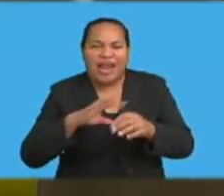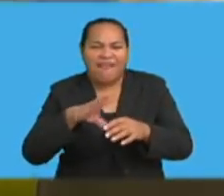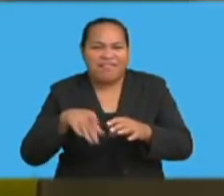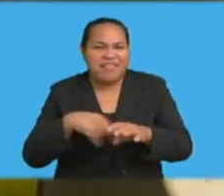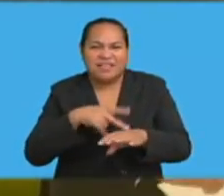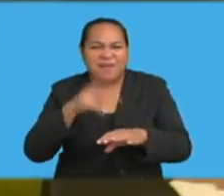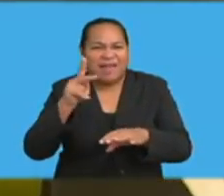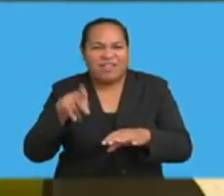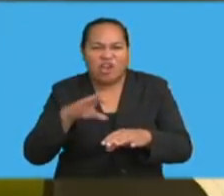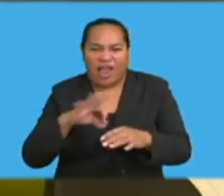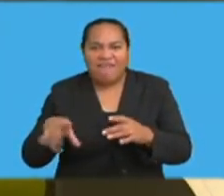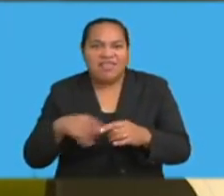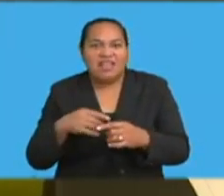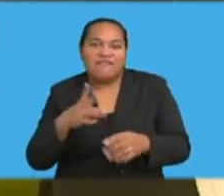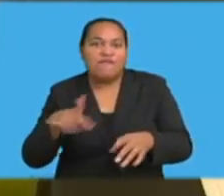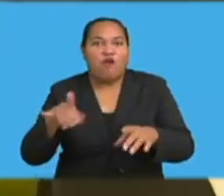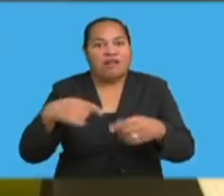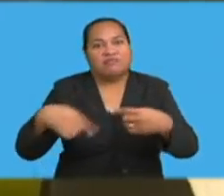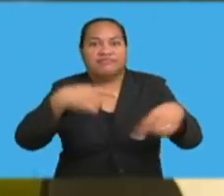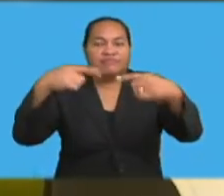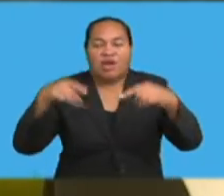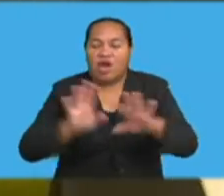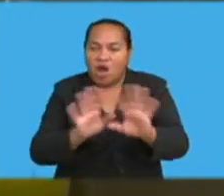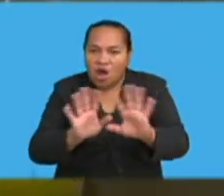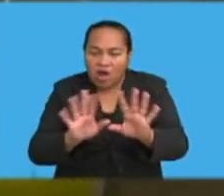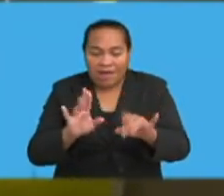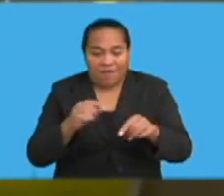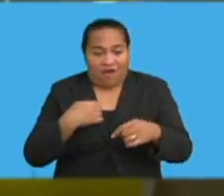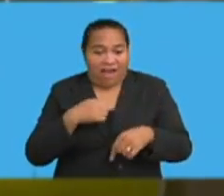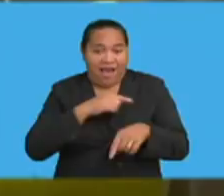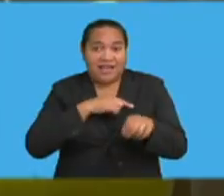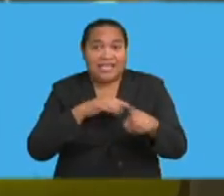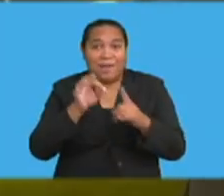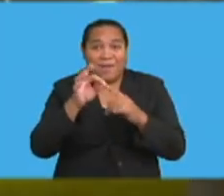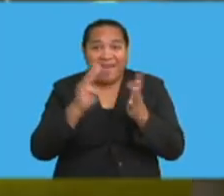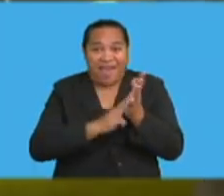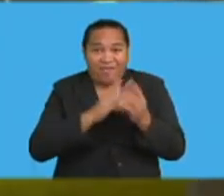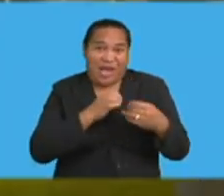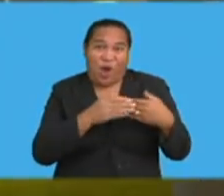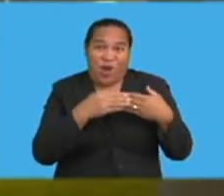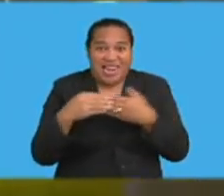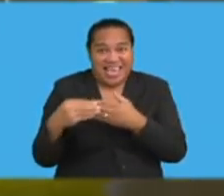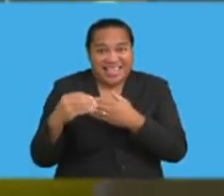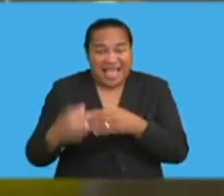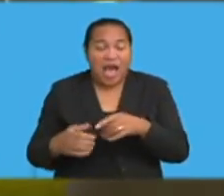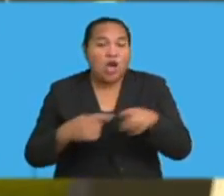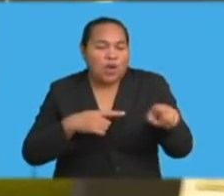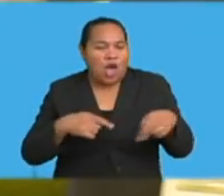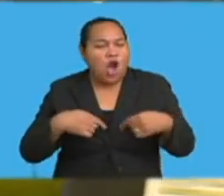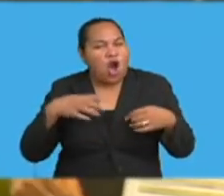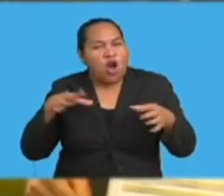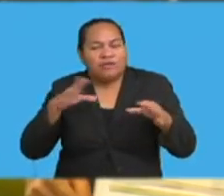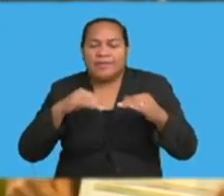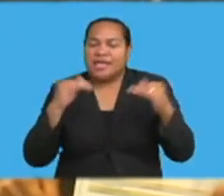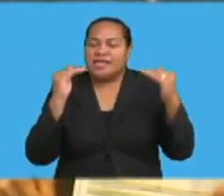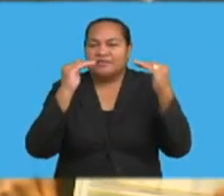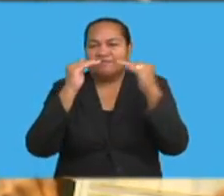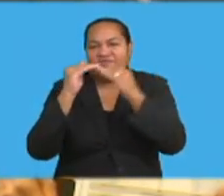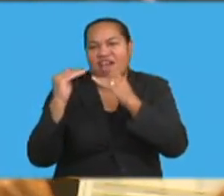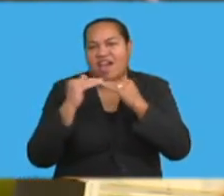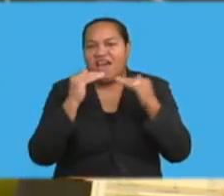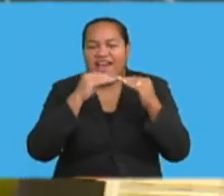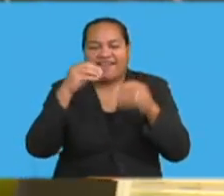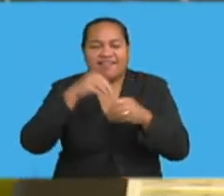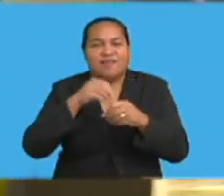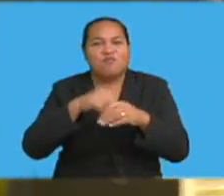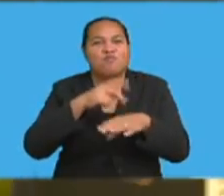fair game in politics, Madam Speaker. This side of the House, led by Honourable Prime Minister as our leader, we don't view everything to be fair game in politics.